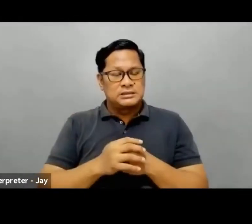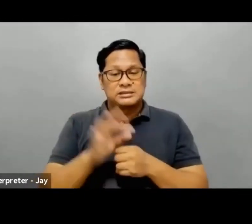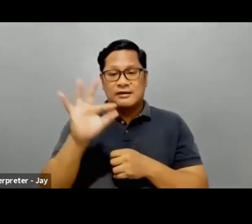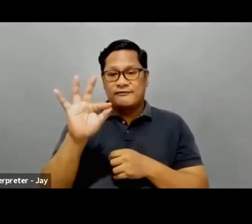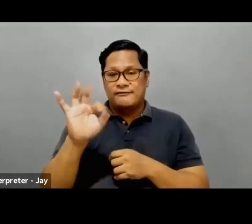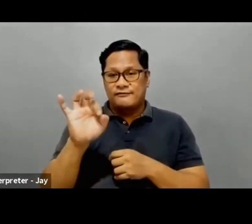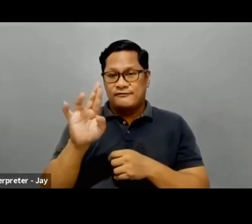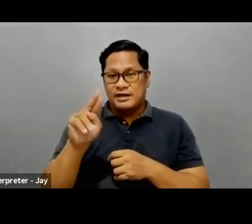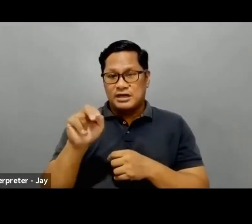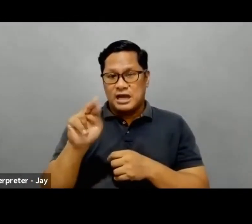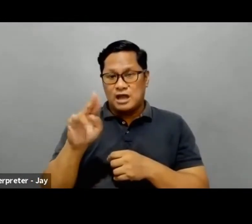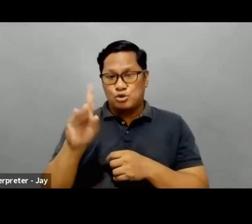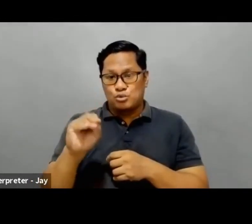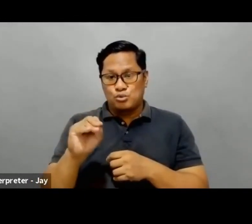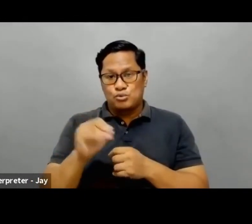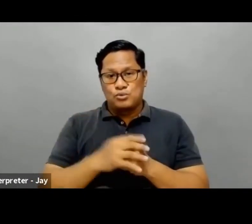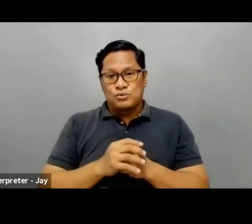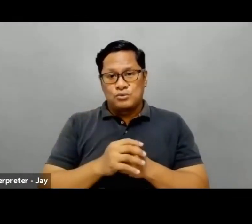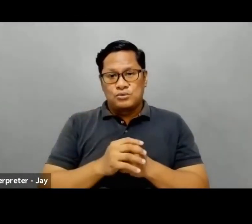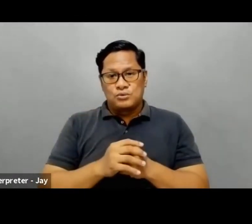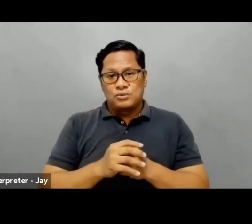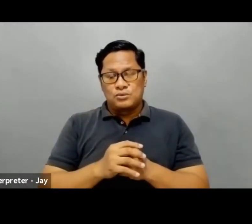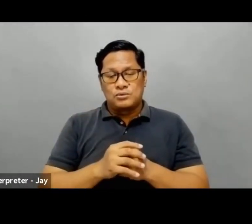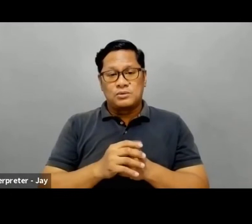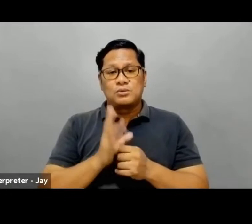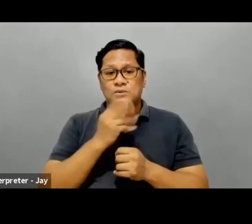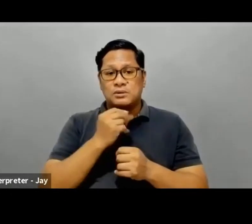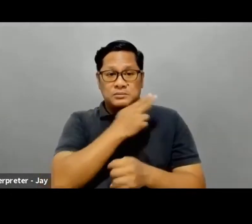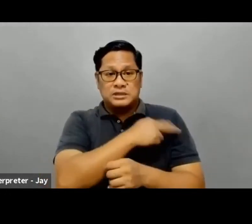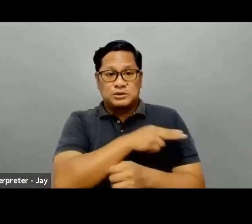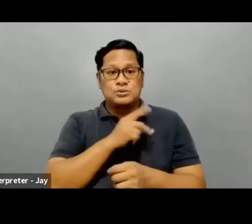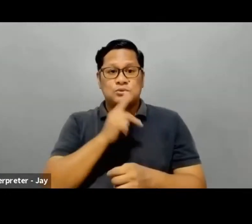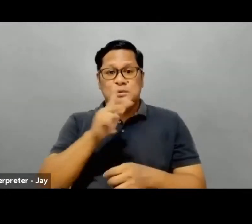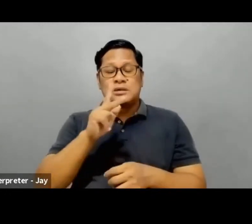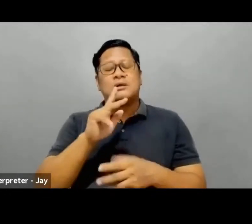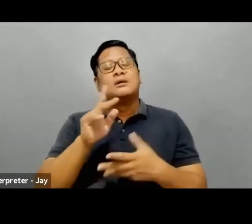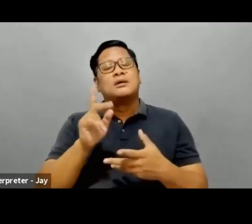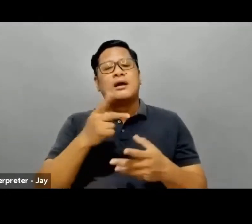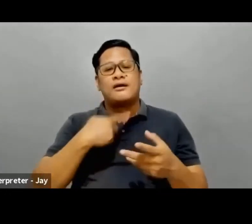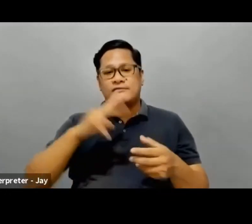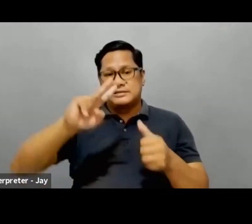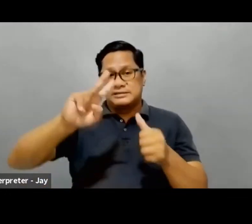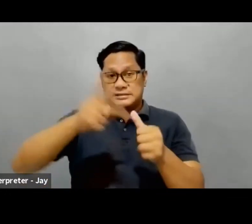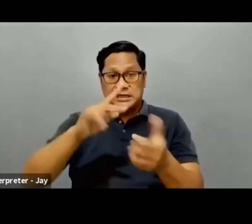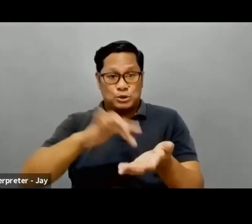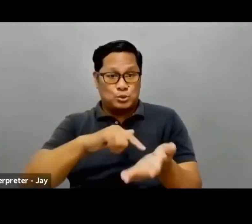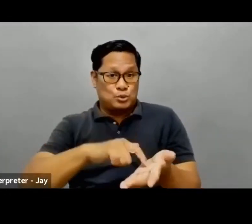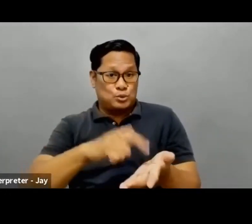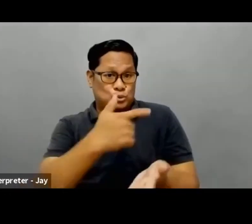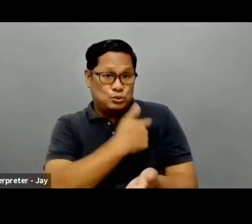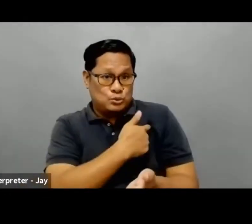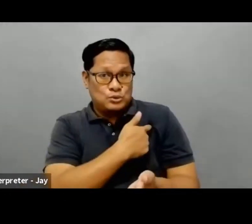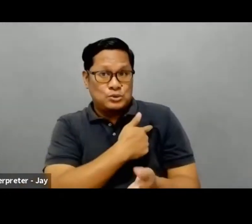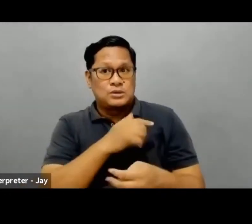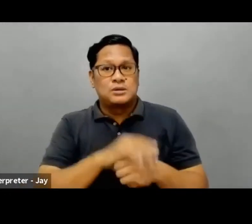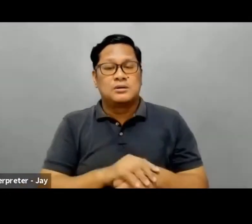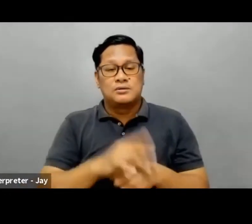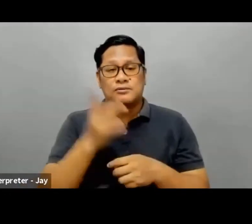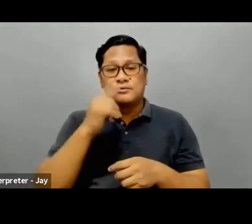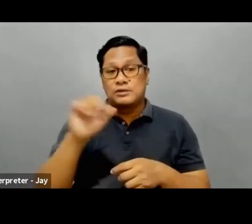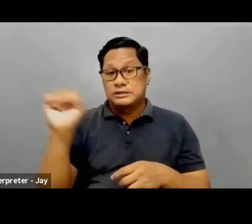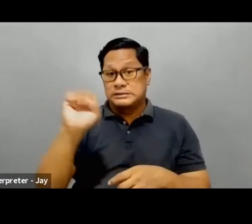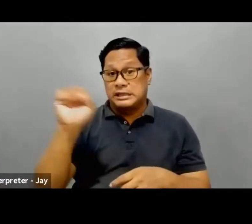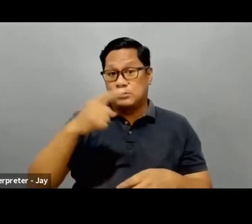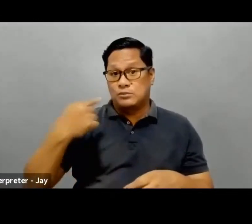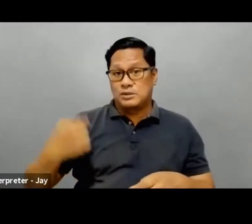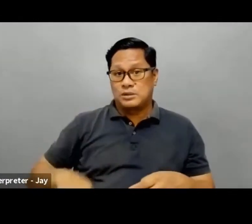no? Who says that our hospital personnel have received their second dose of COVID vaccine, mainly Sinovac.